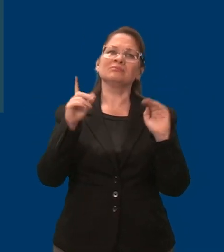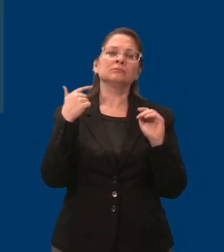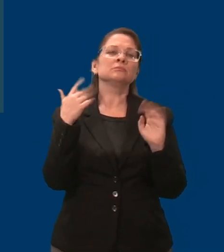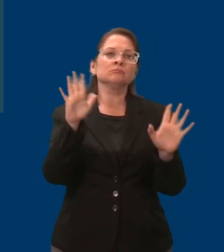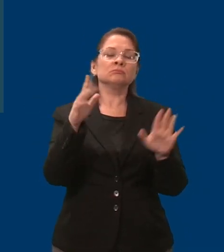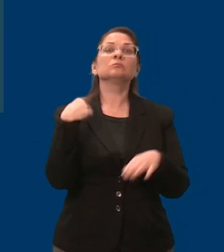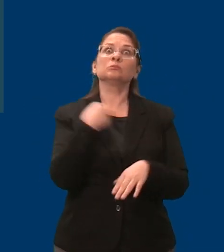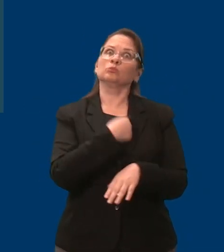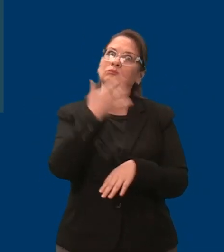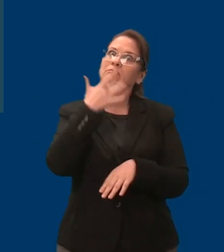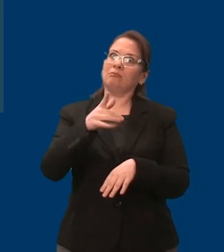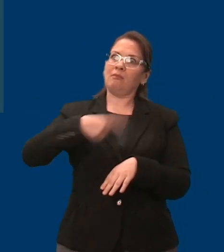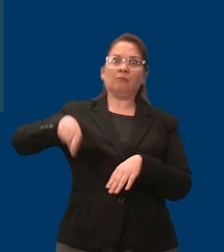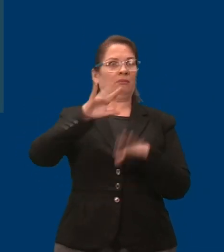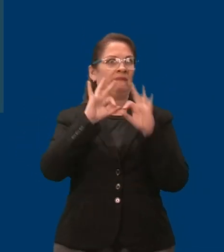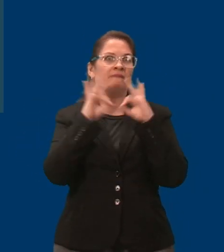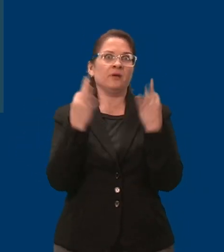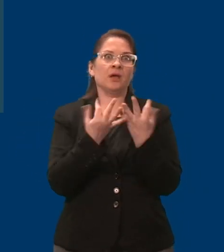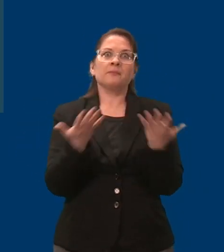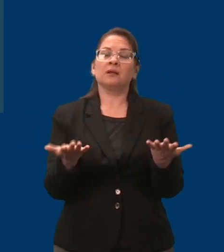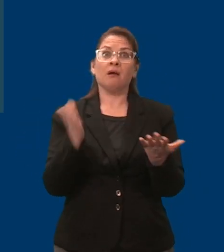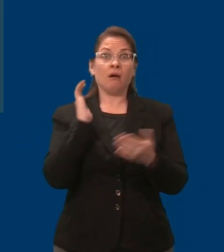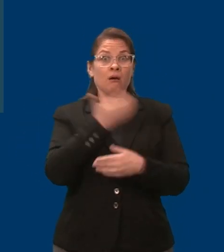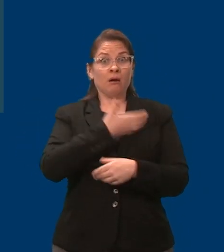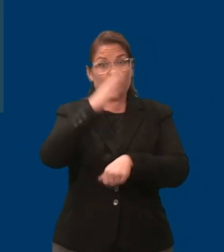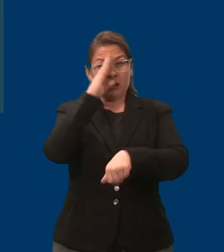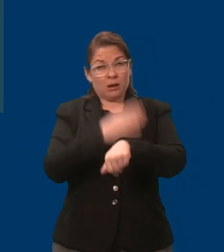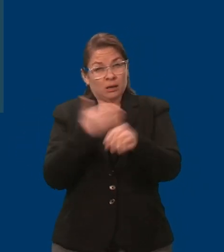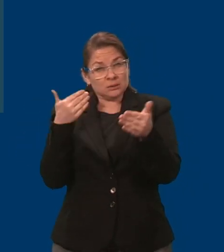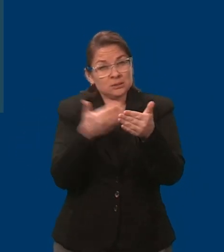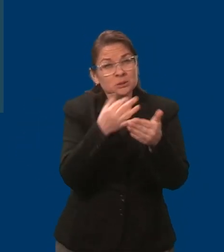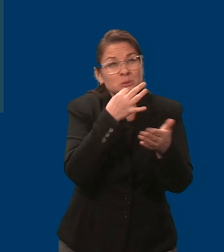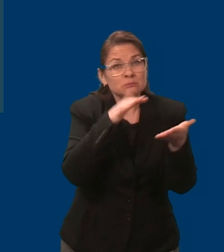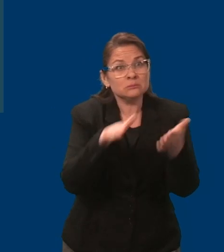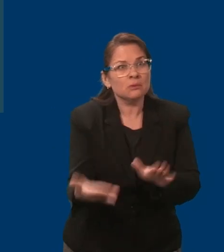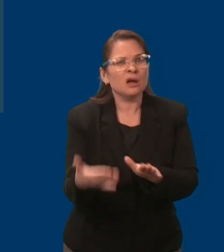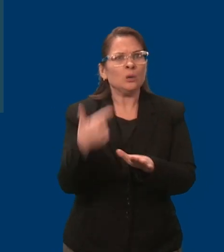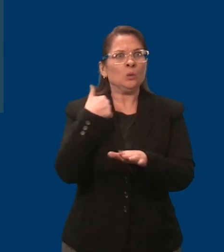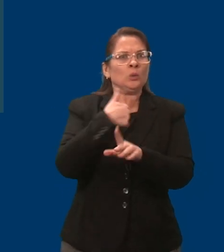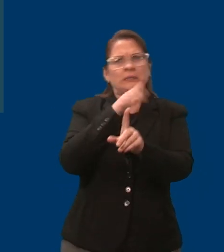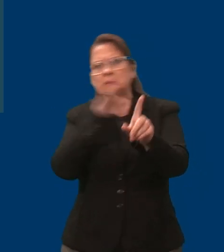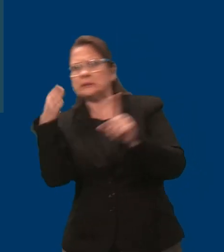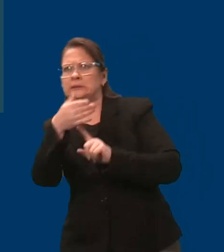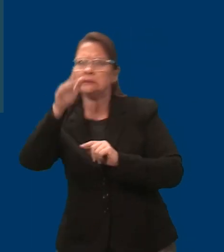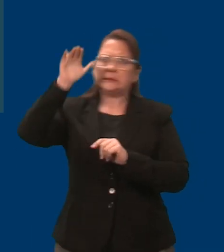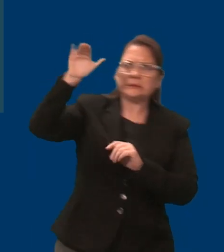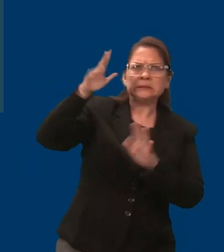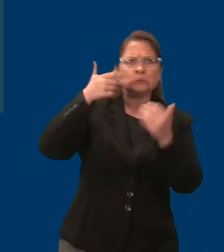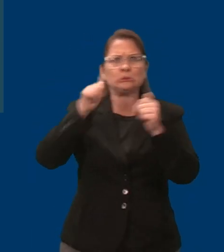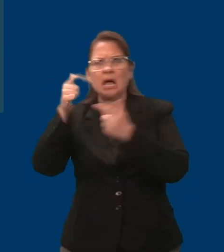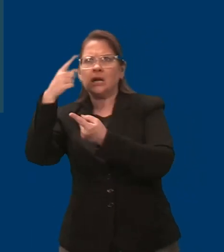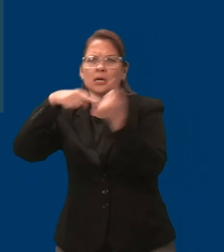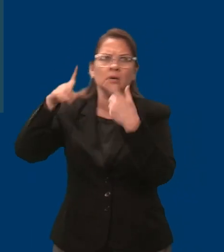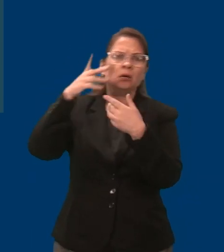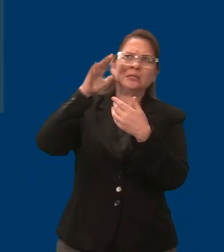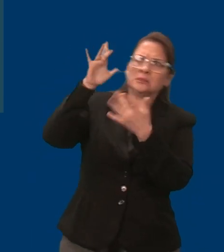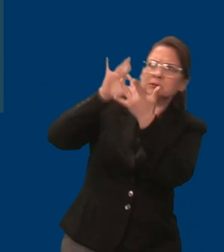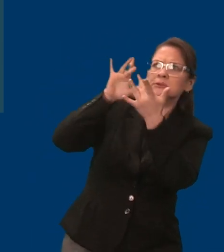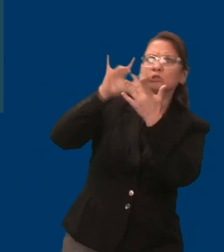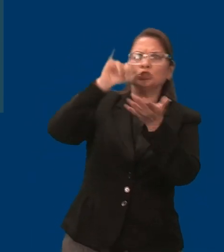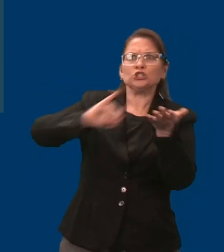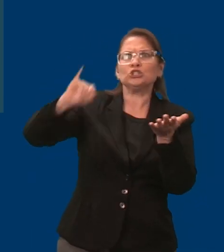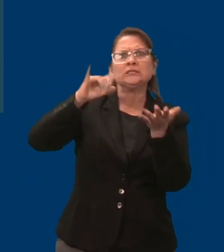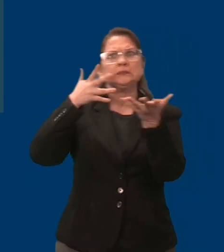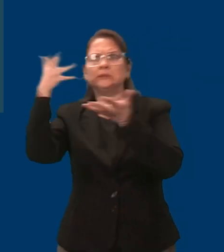so sick he was near death that they could get around some insurance barriers by saying it was a life-saving measure. We were lucky because